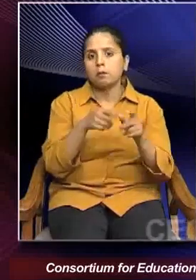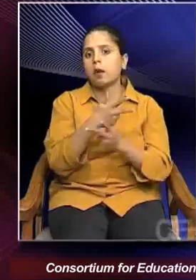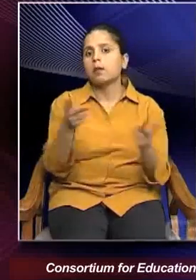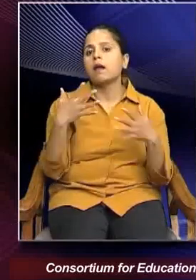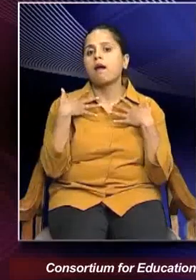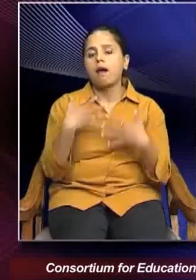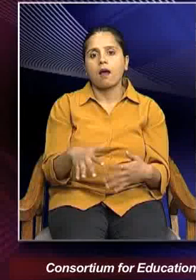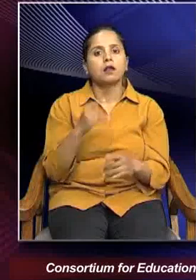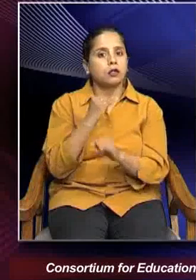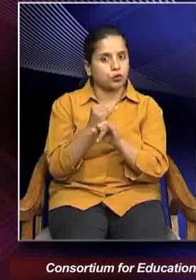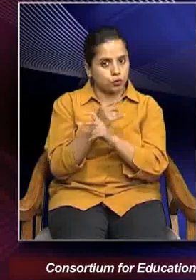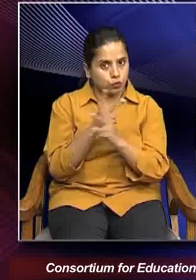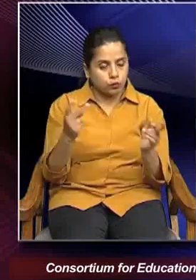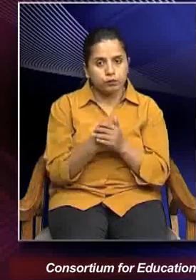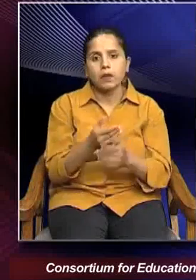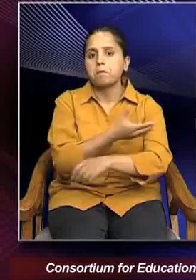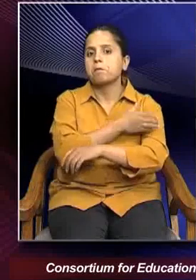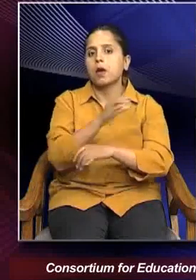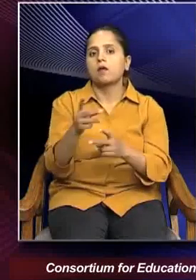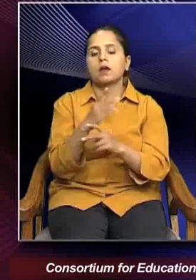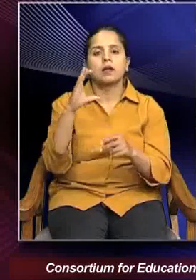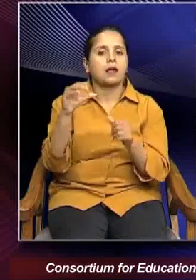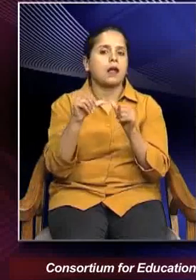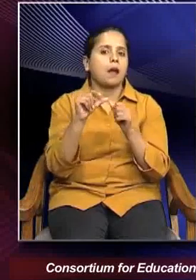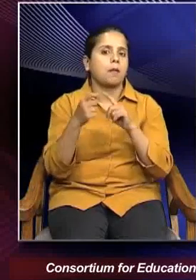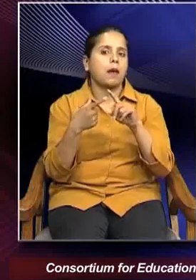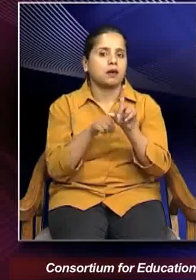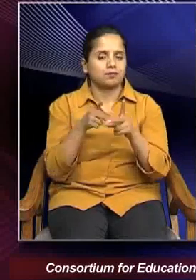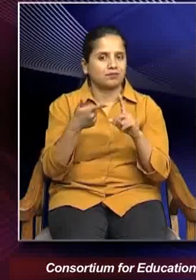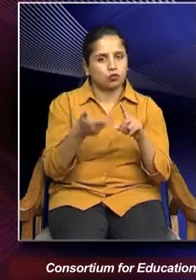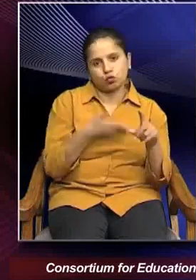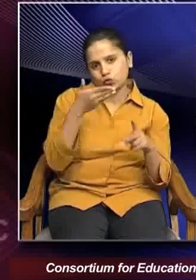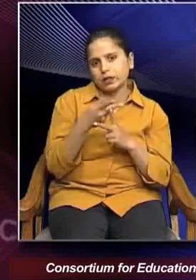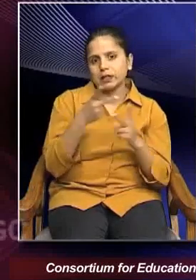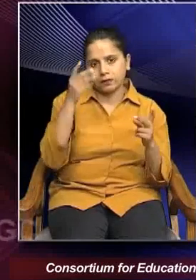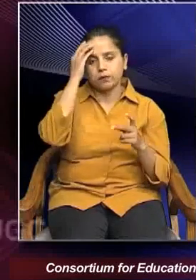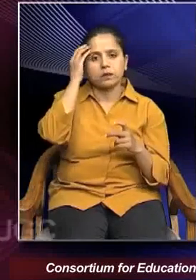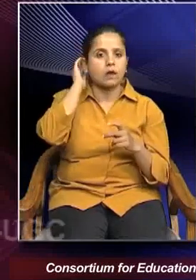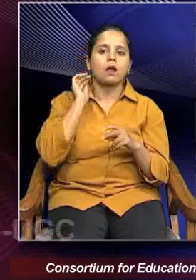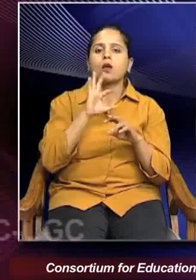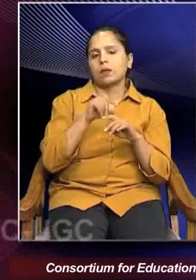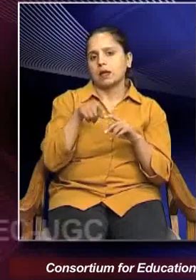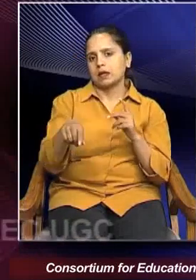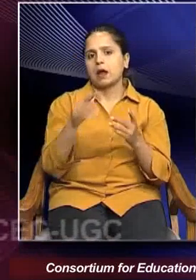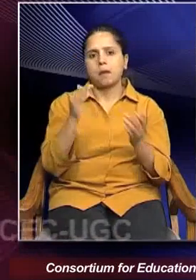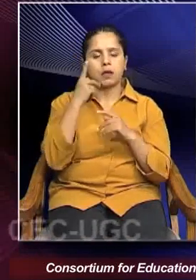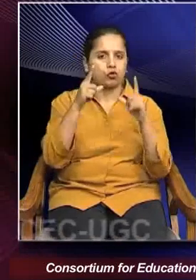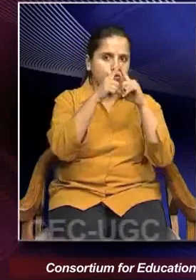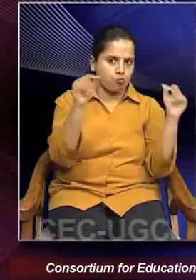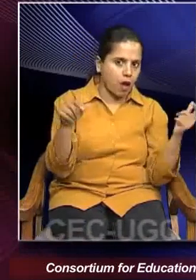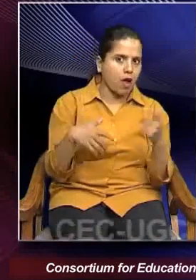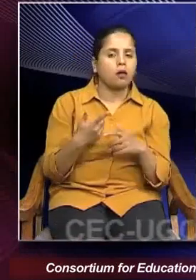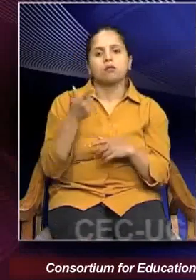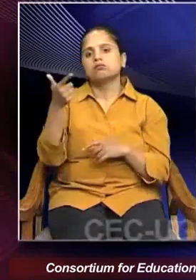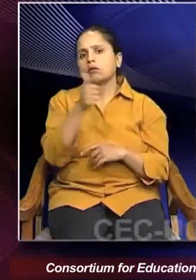institution, into their empowerment and capacity building. And if you compare this with countries, for example, Japan, Canada, US,